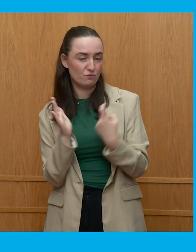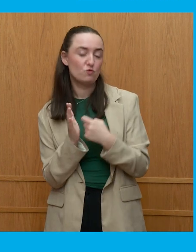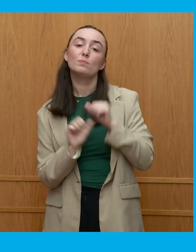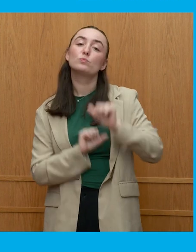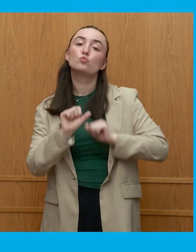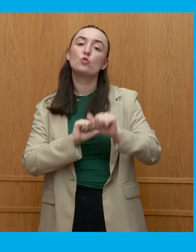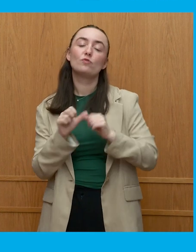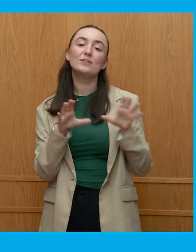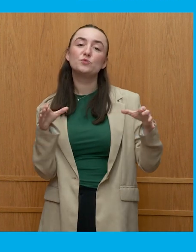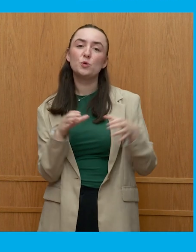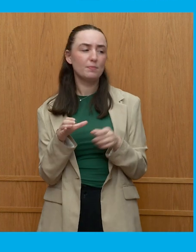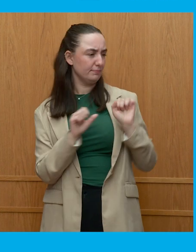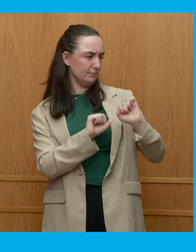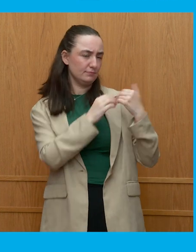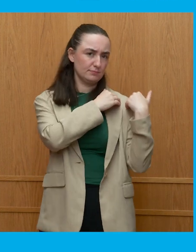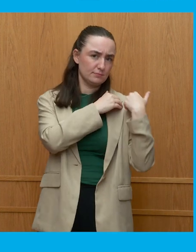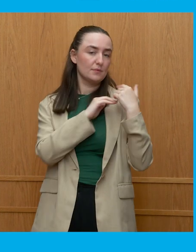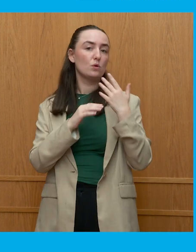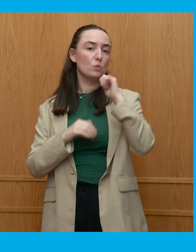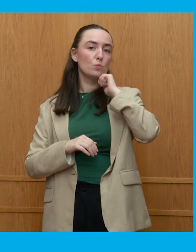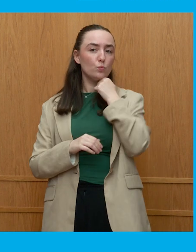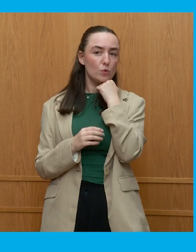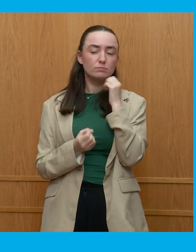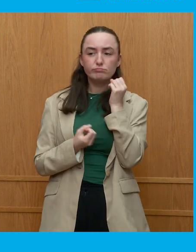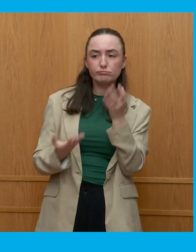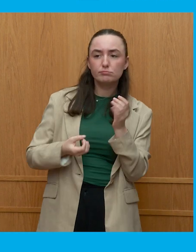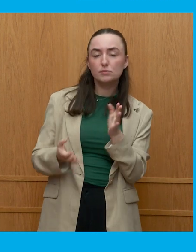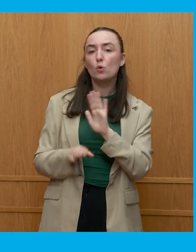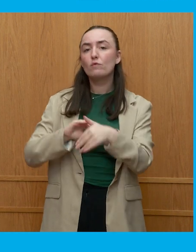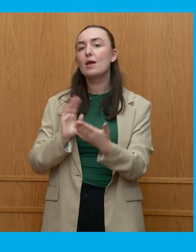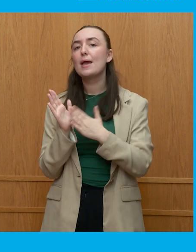reporting to the Parliament and ministers on the progress of the